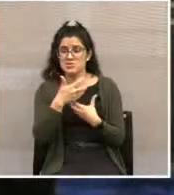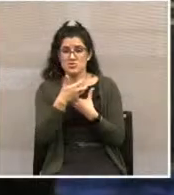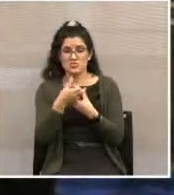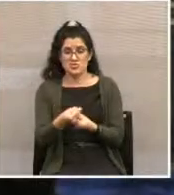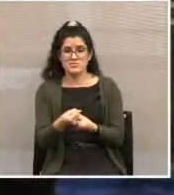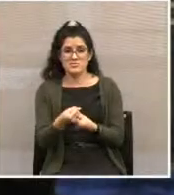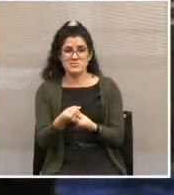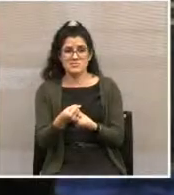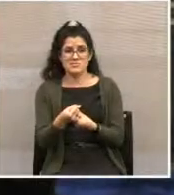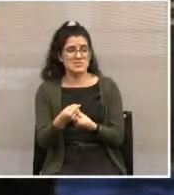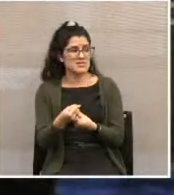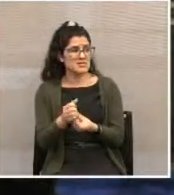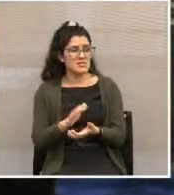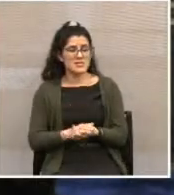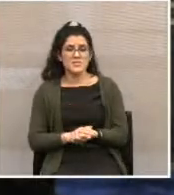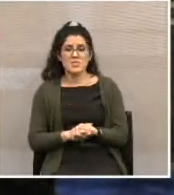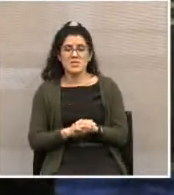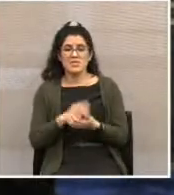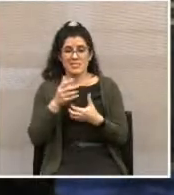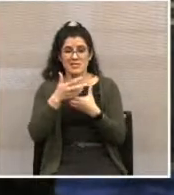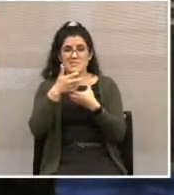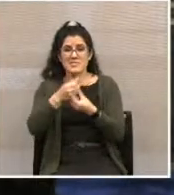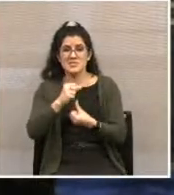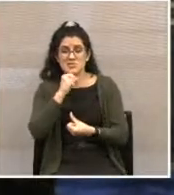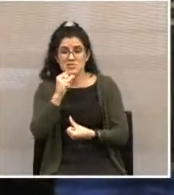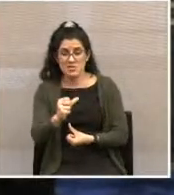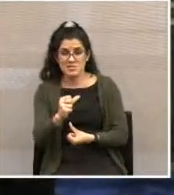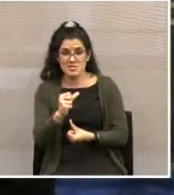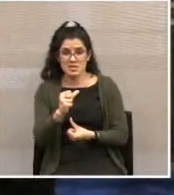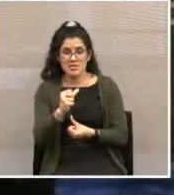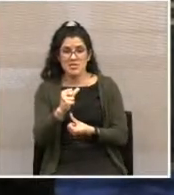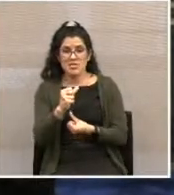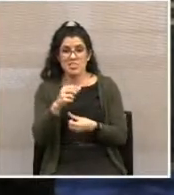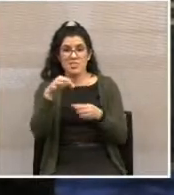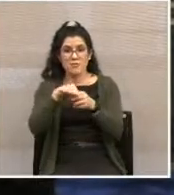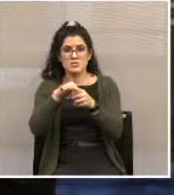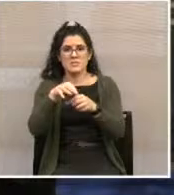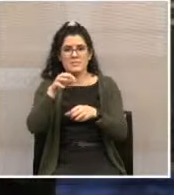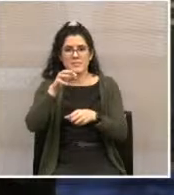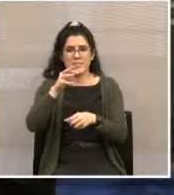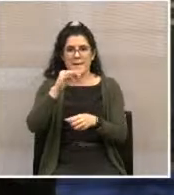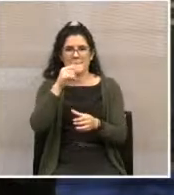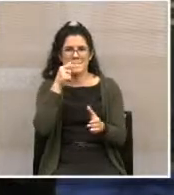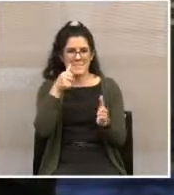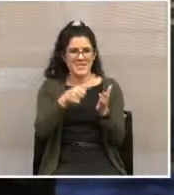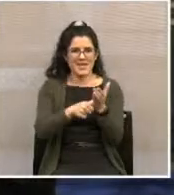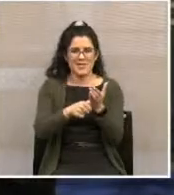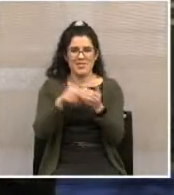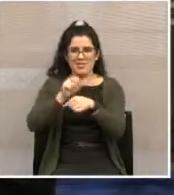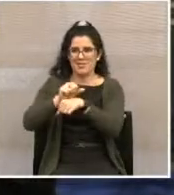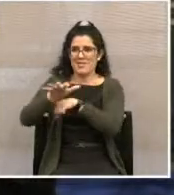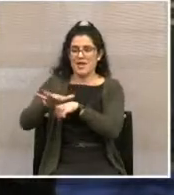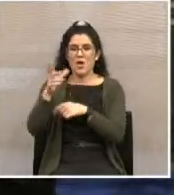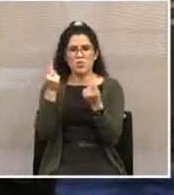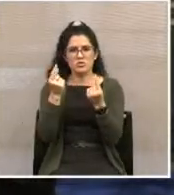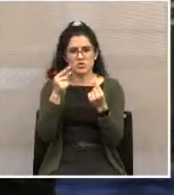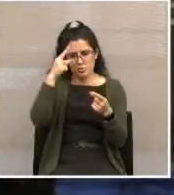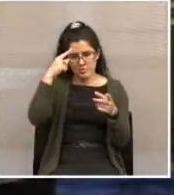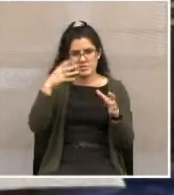election system, saying that they mistrust the votes by mail, and so they are going to go personally to the election